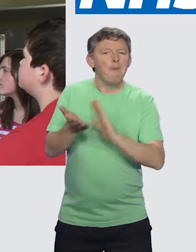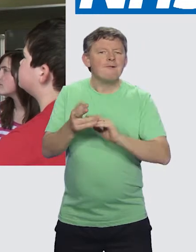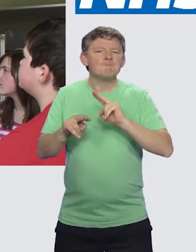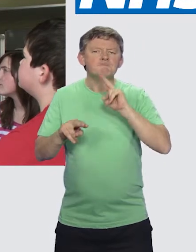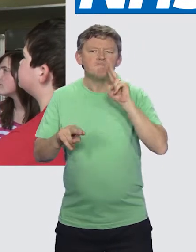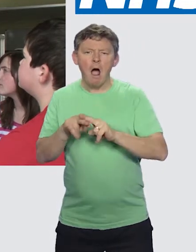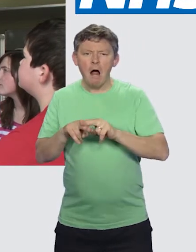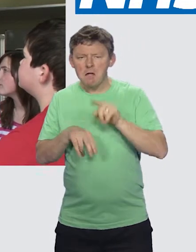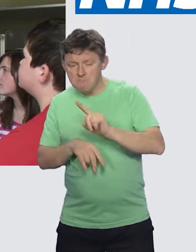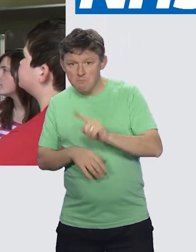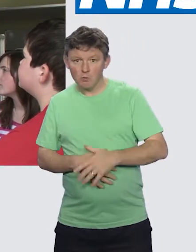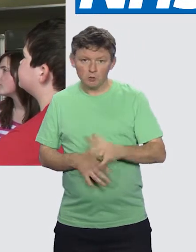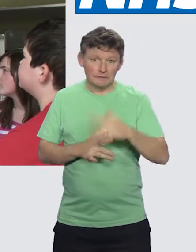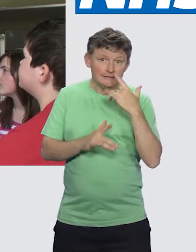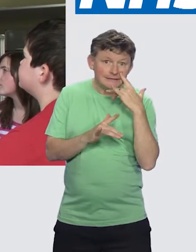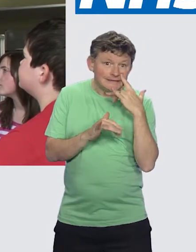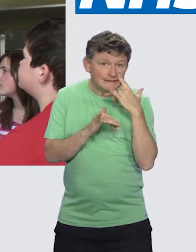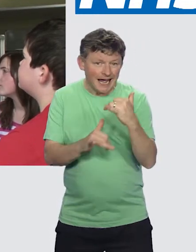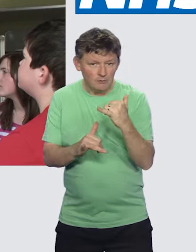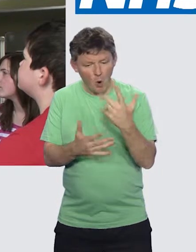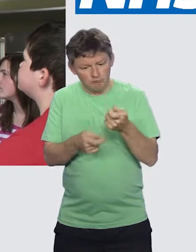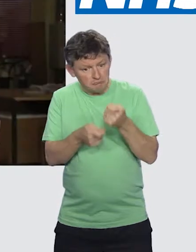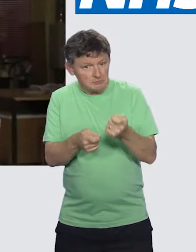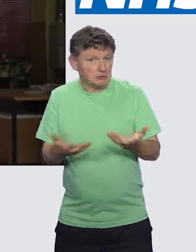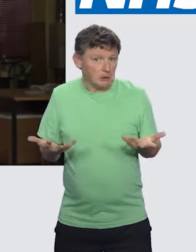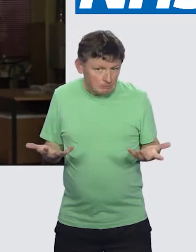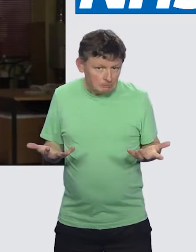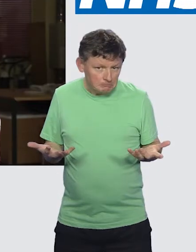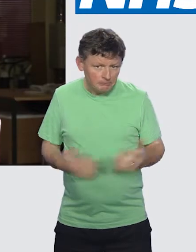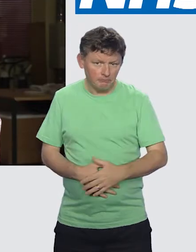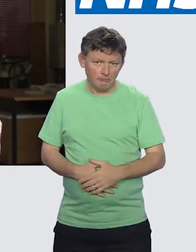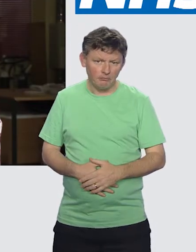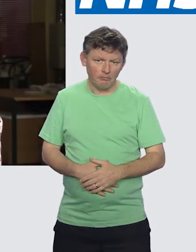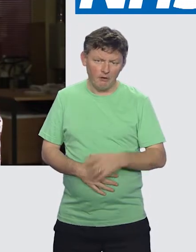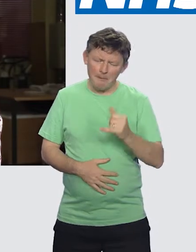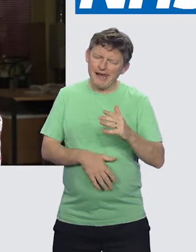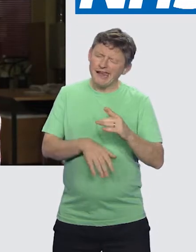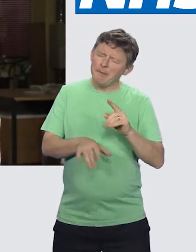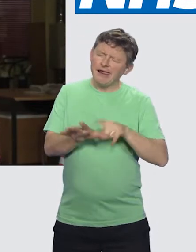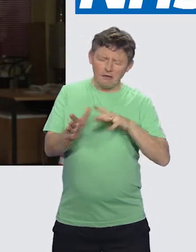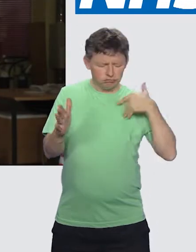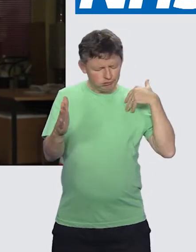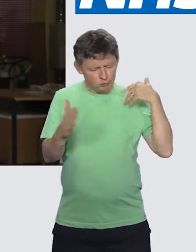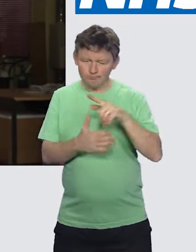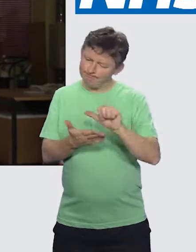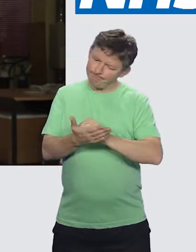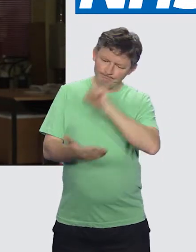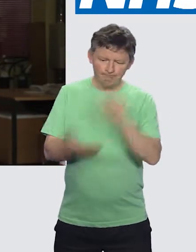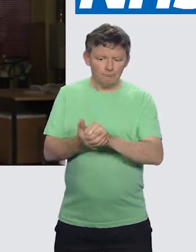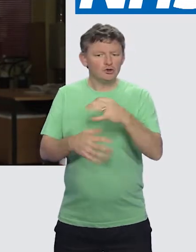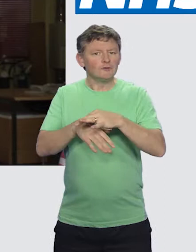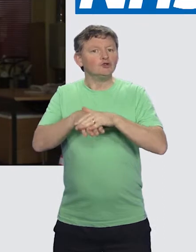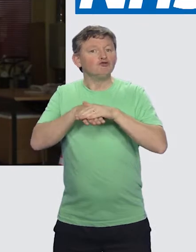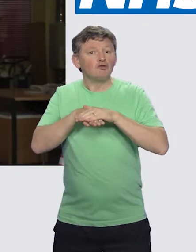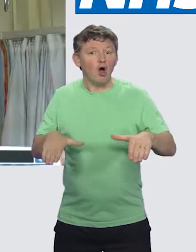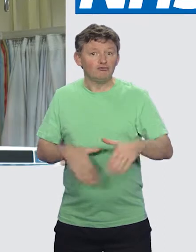and decide if he needs to have some special tests and any treatment done. How many years has it taken you to become a proper paediatrician?